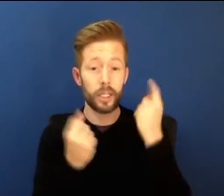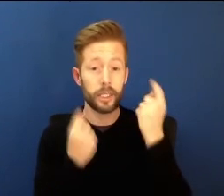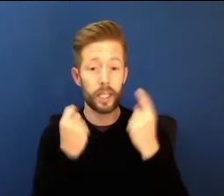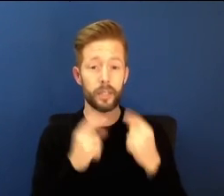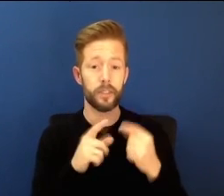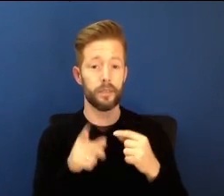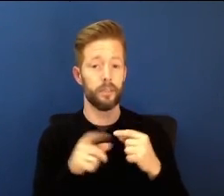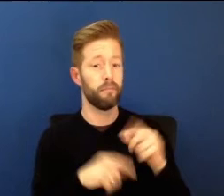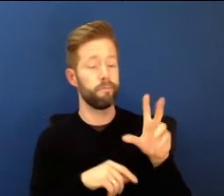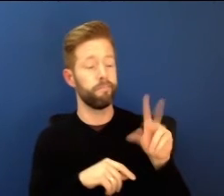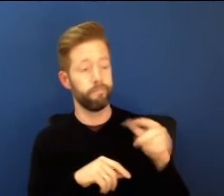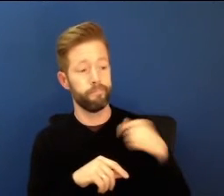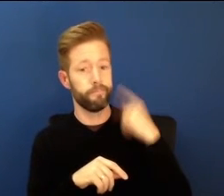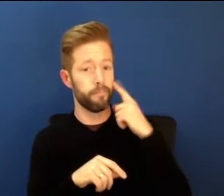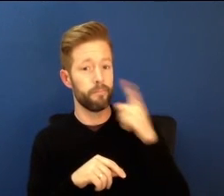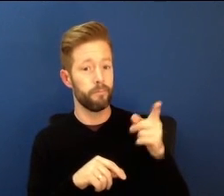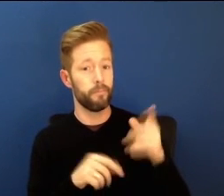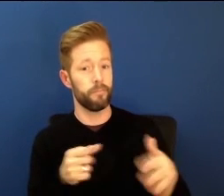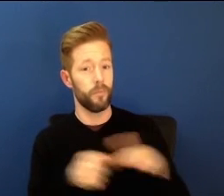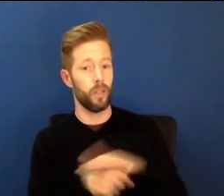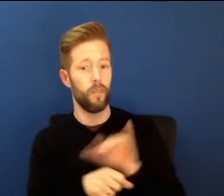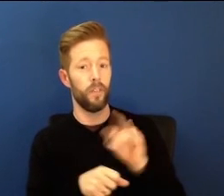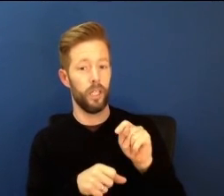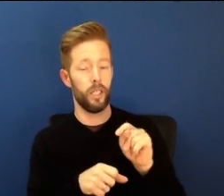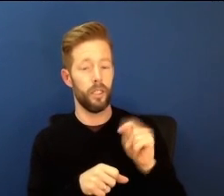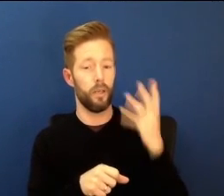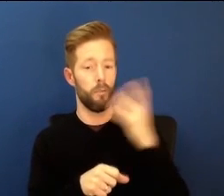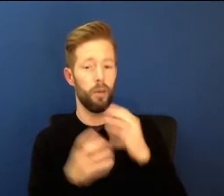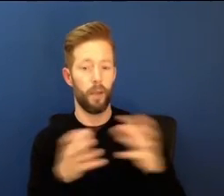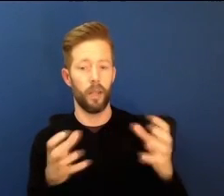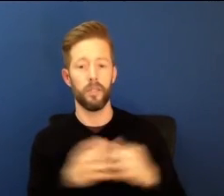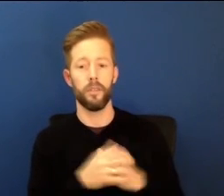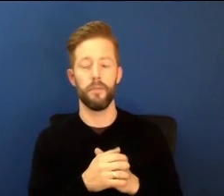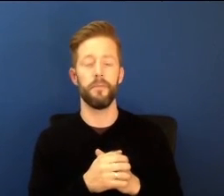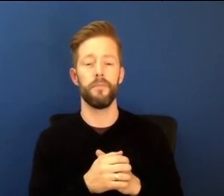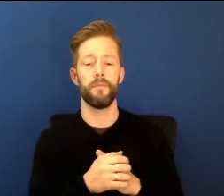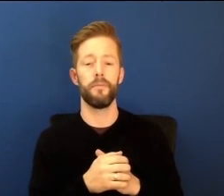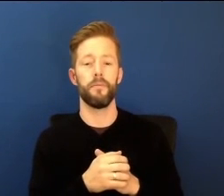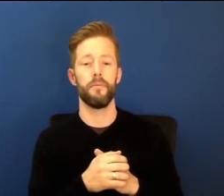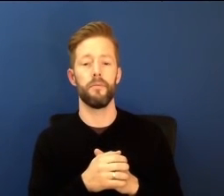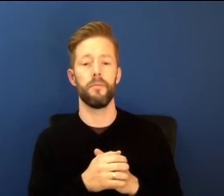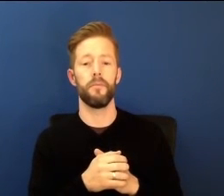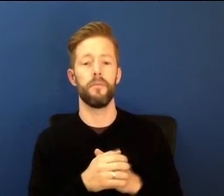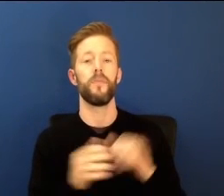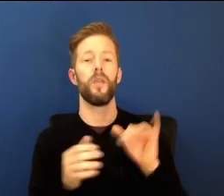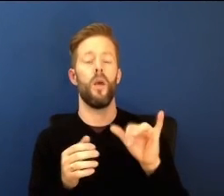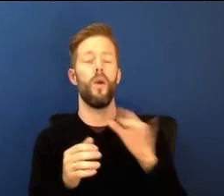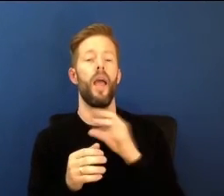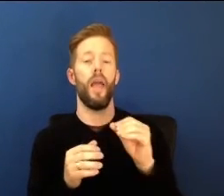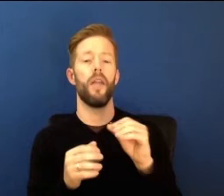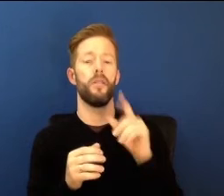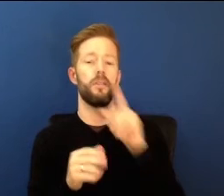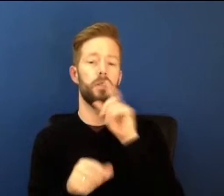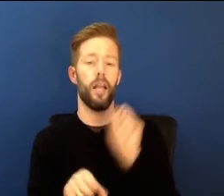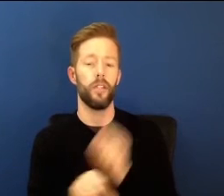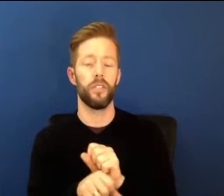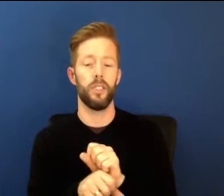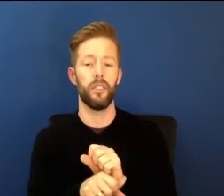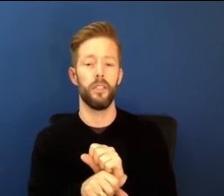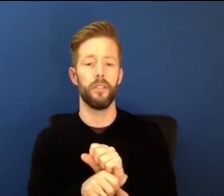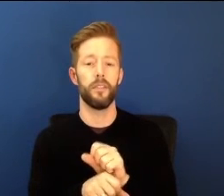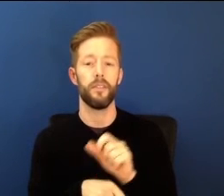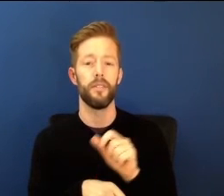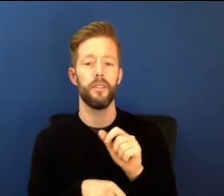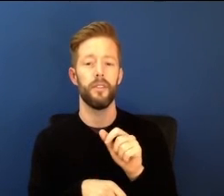Janice? No, I think you pretty much covered it. Okay. And then, and there's